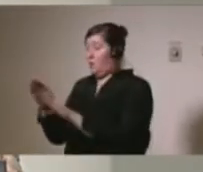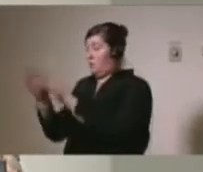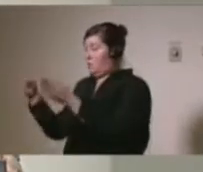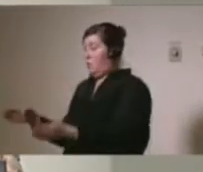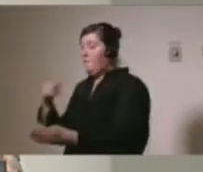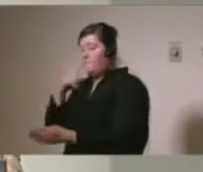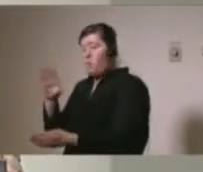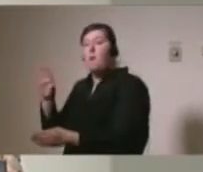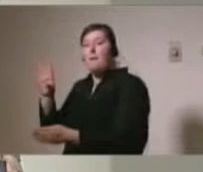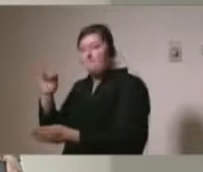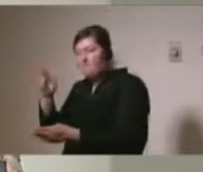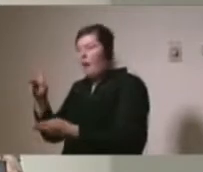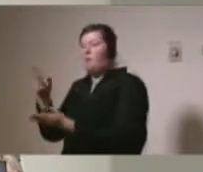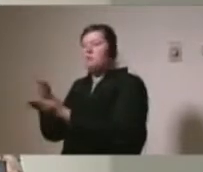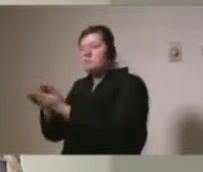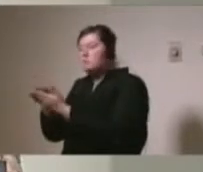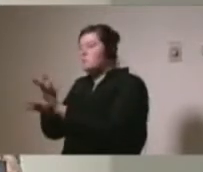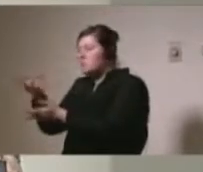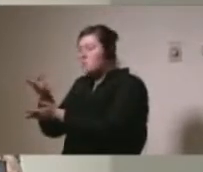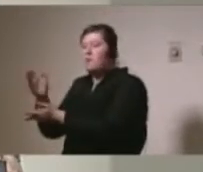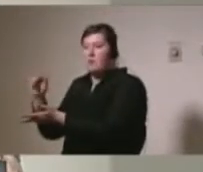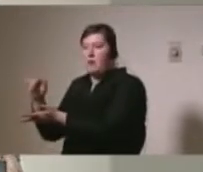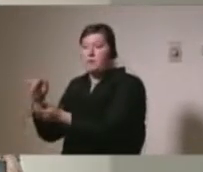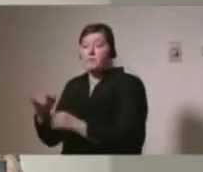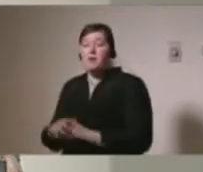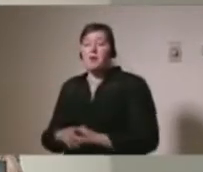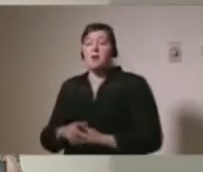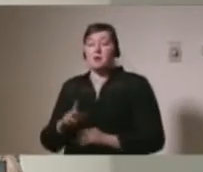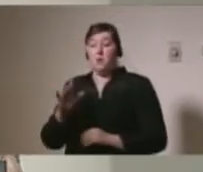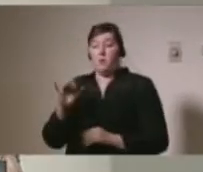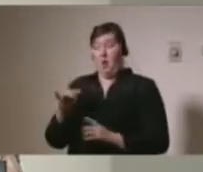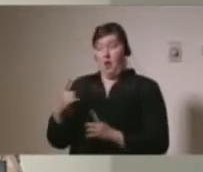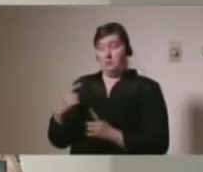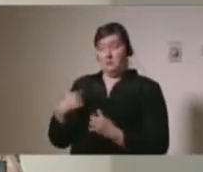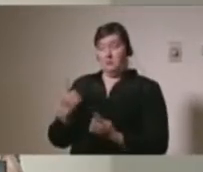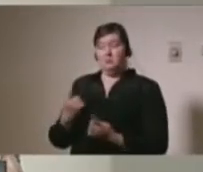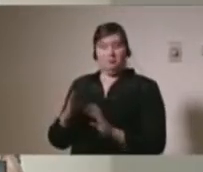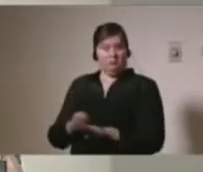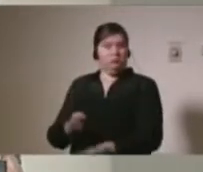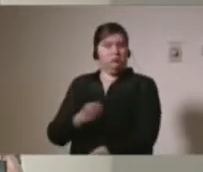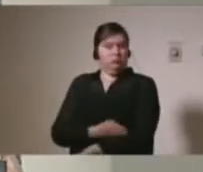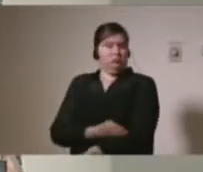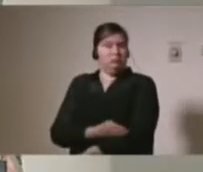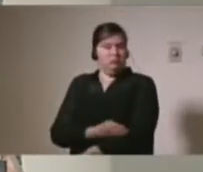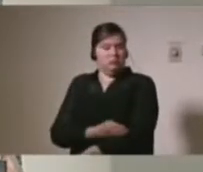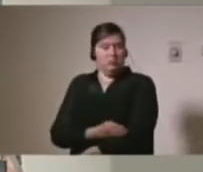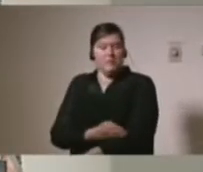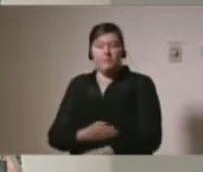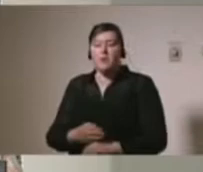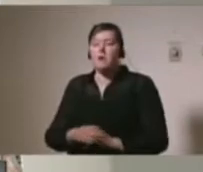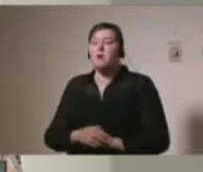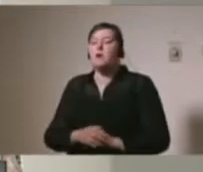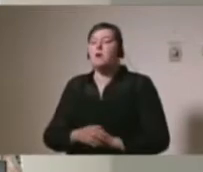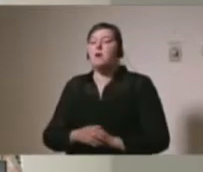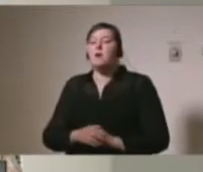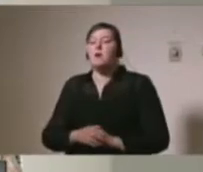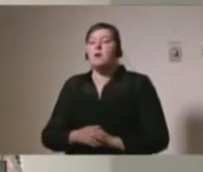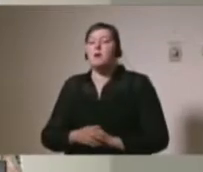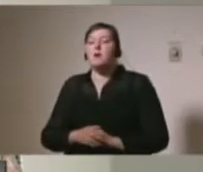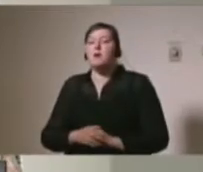post office is much greater. On top of the payment postal services, we have other